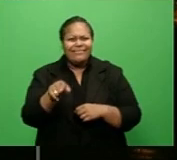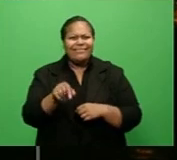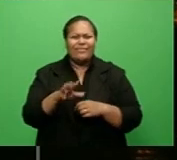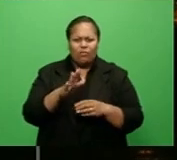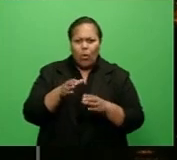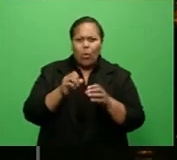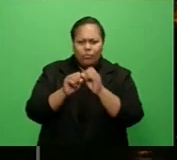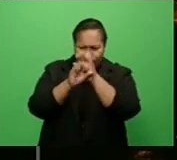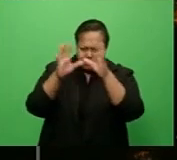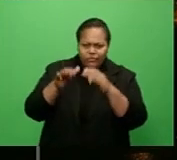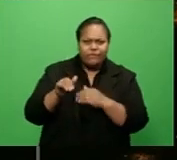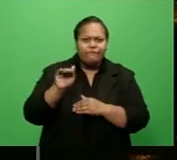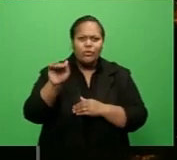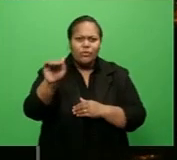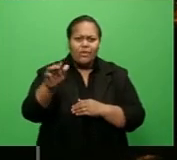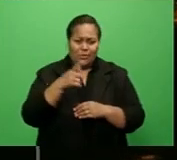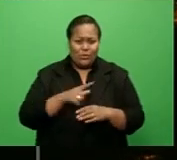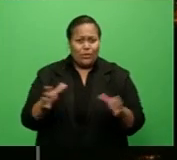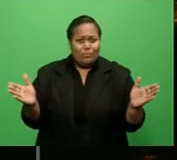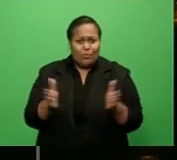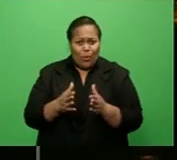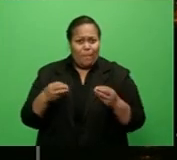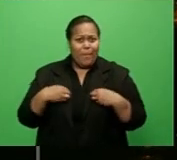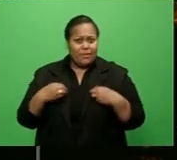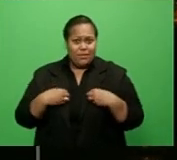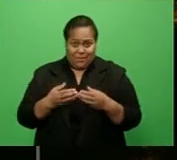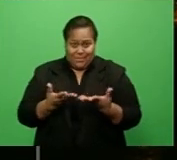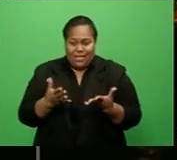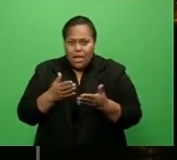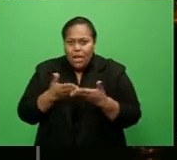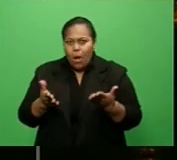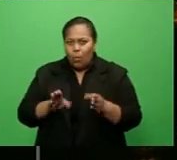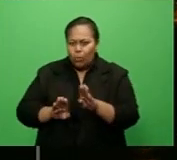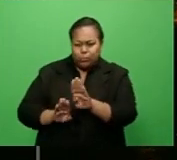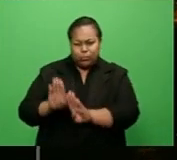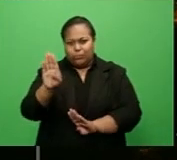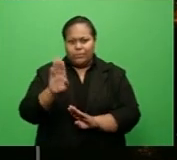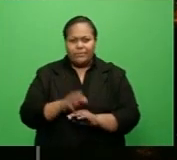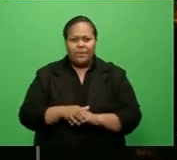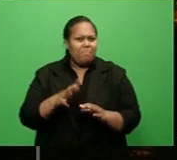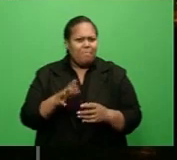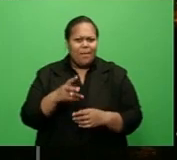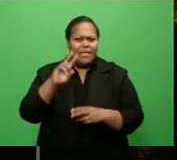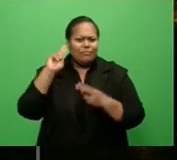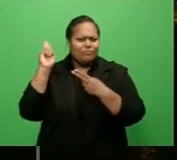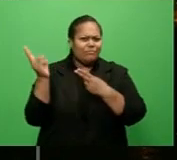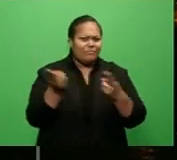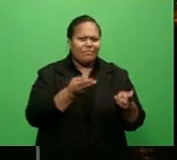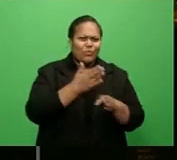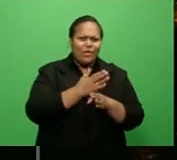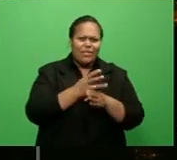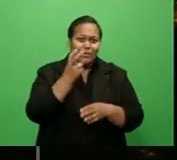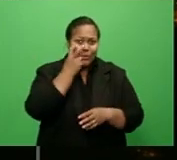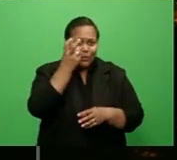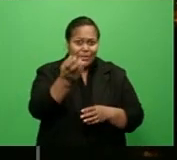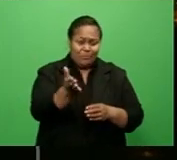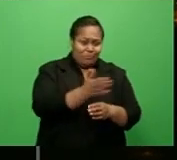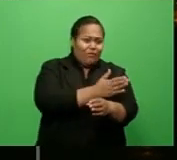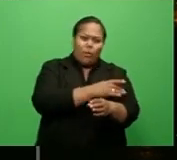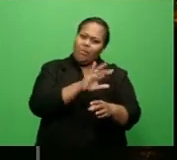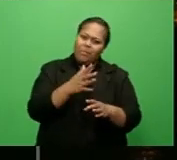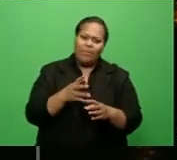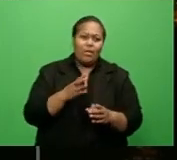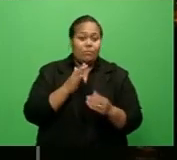small and medium enterprises are already thriving, tourism workers may not want to return once borders open for the